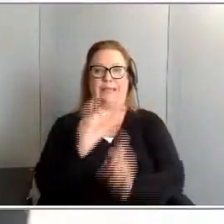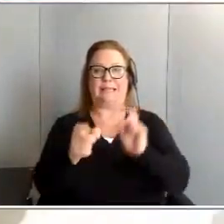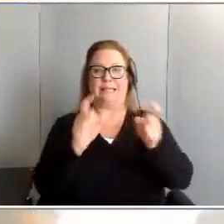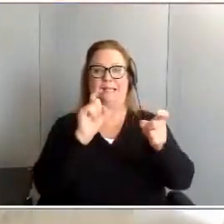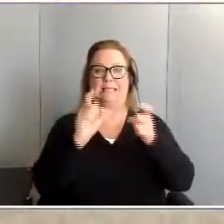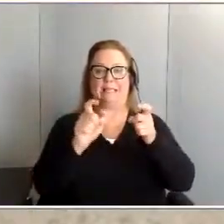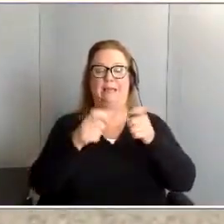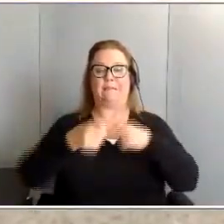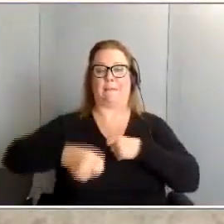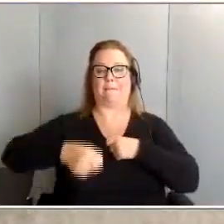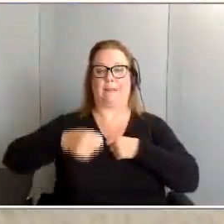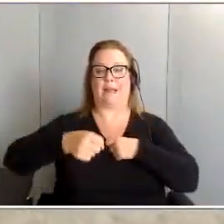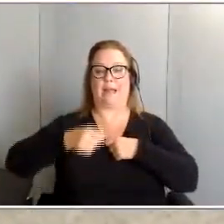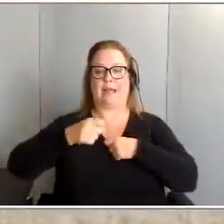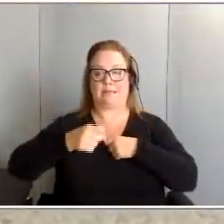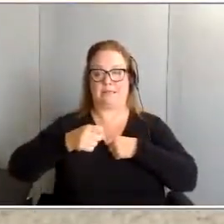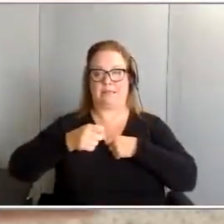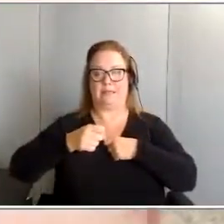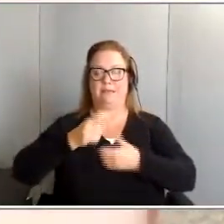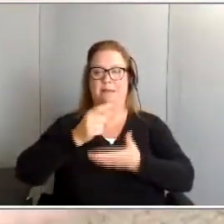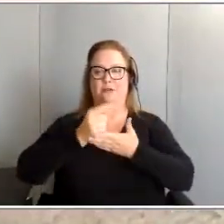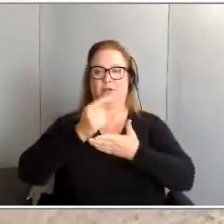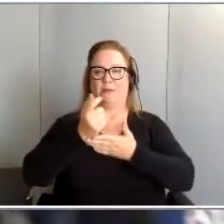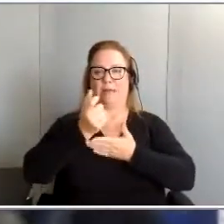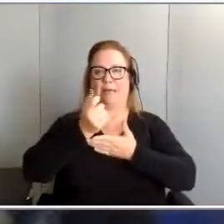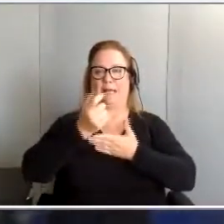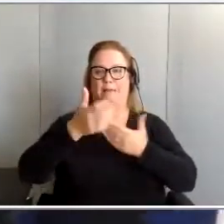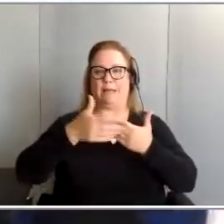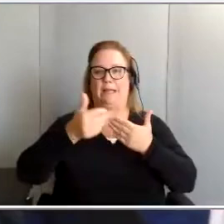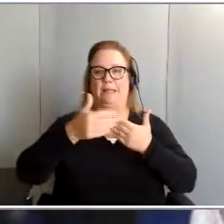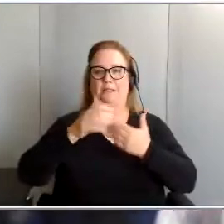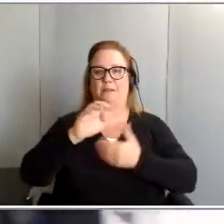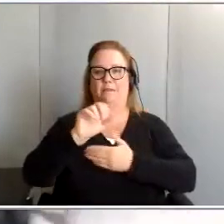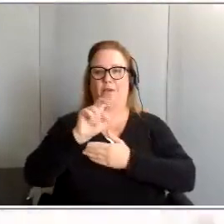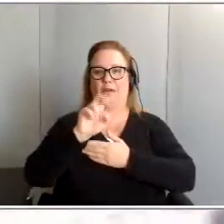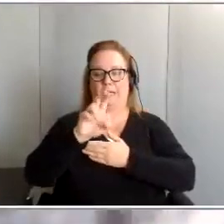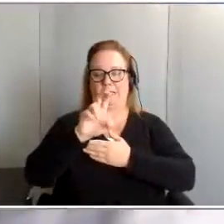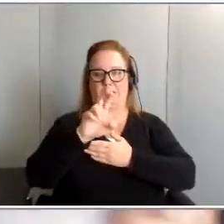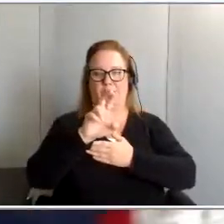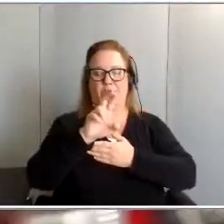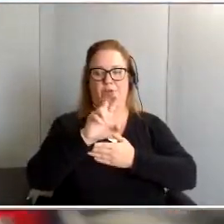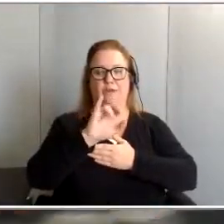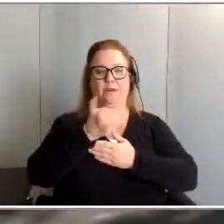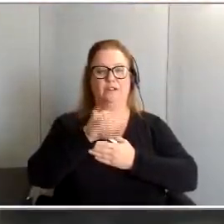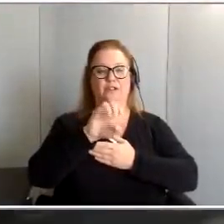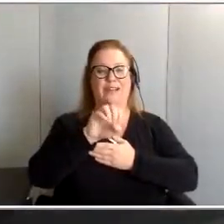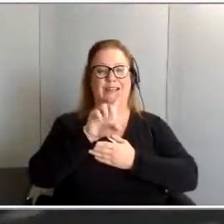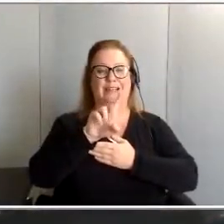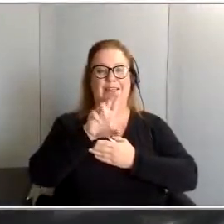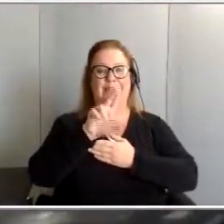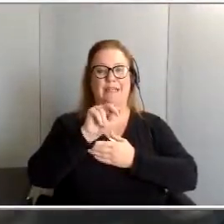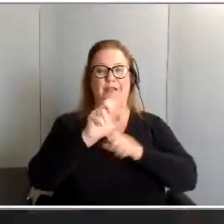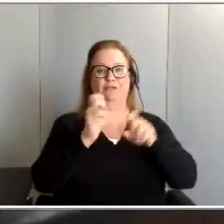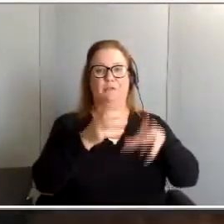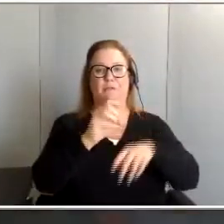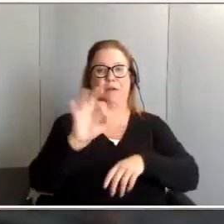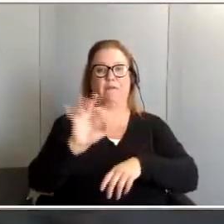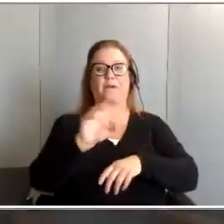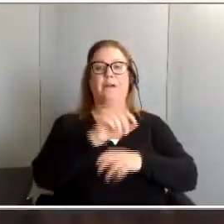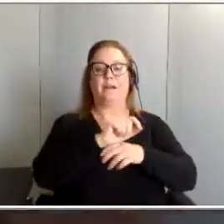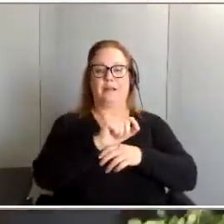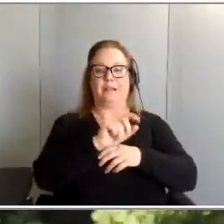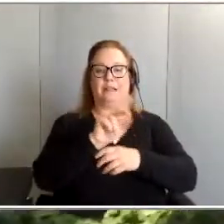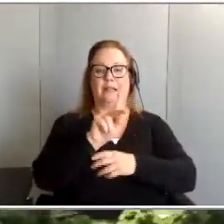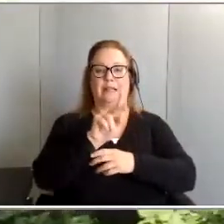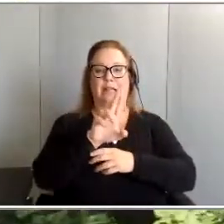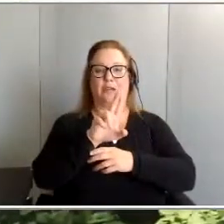to make treatment just a little bit easier for cancer patients. Construction company J.E. Dunn dropped them off at the University of Kansas Cancer Center over in